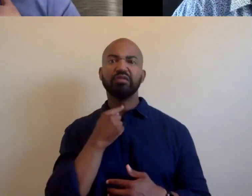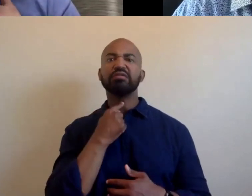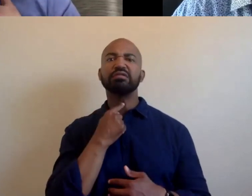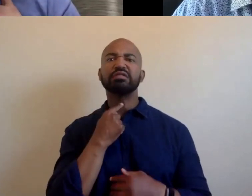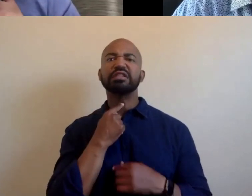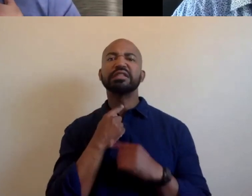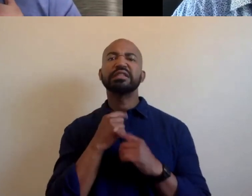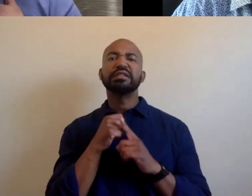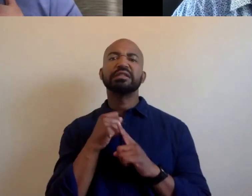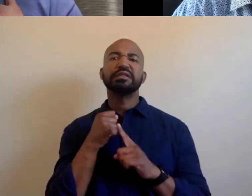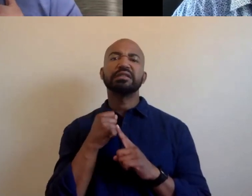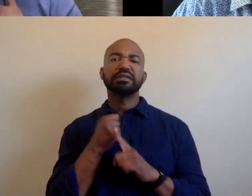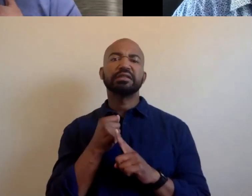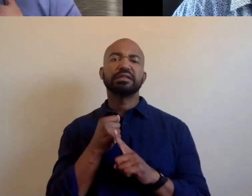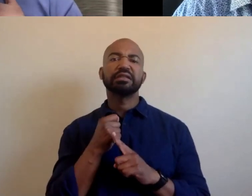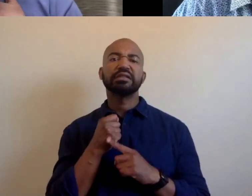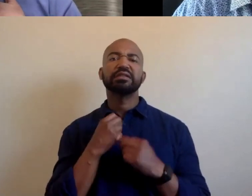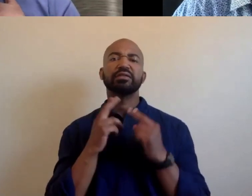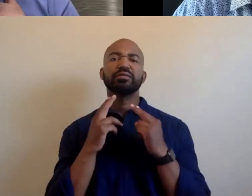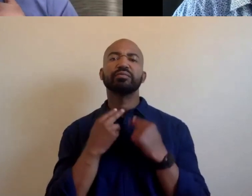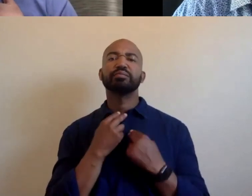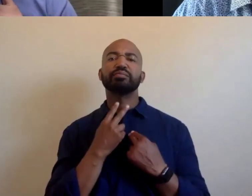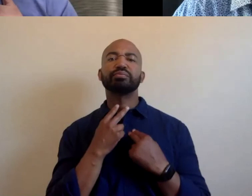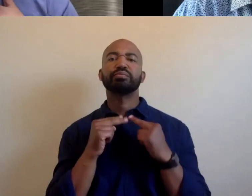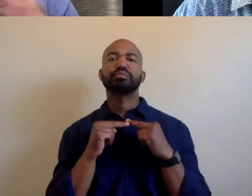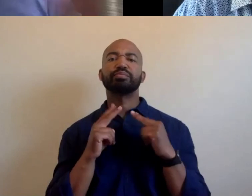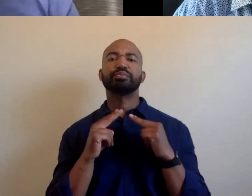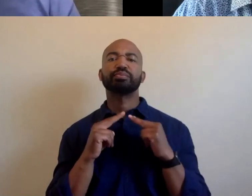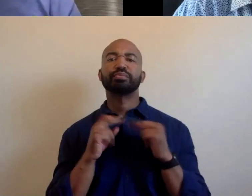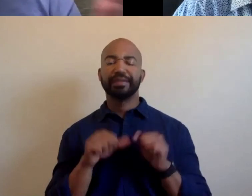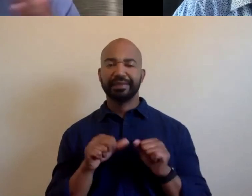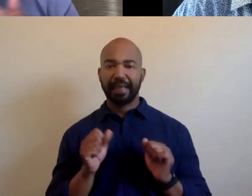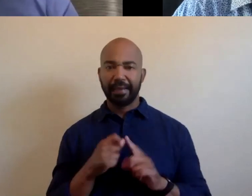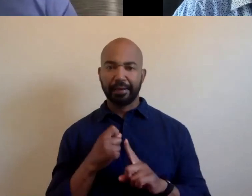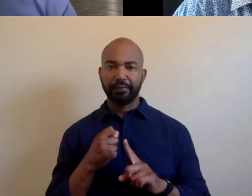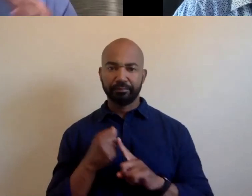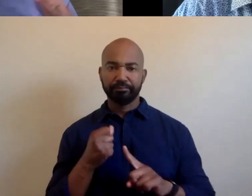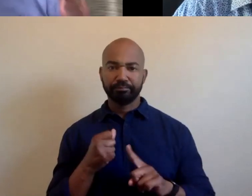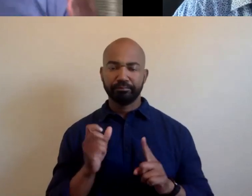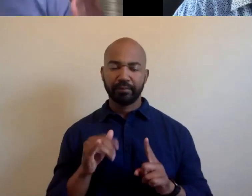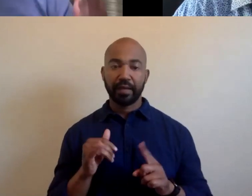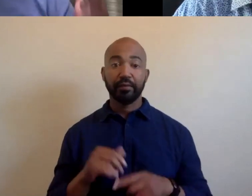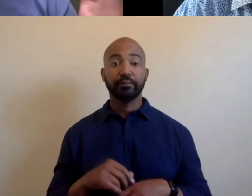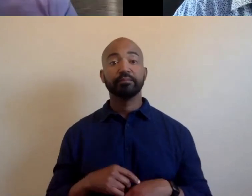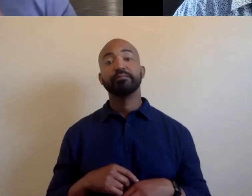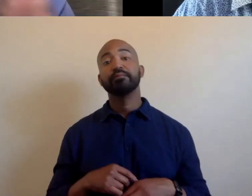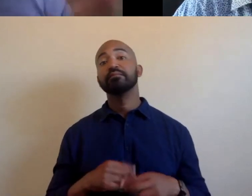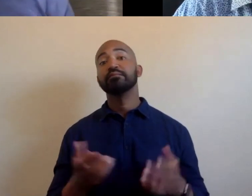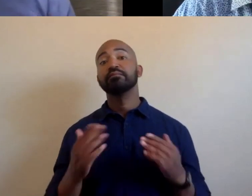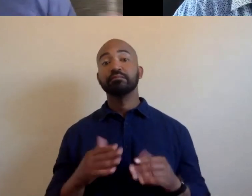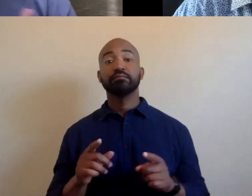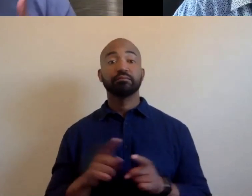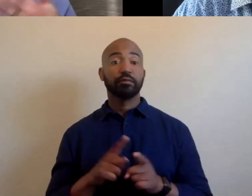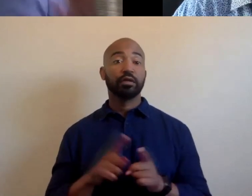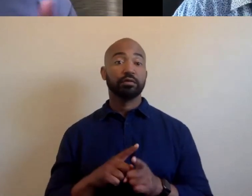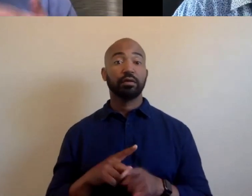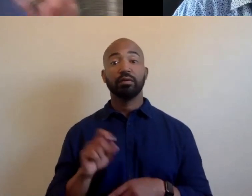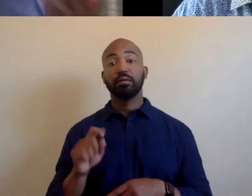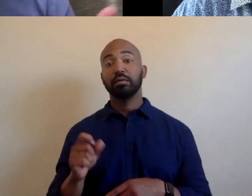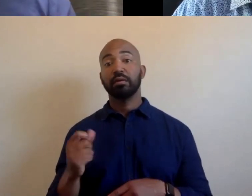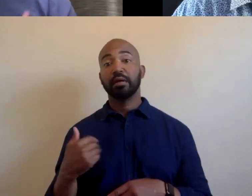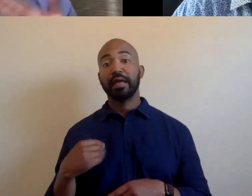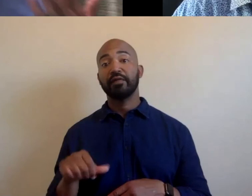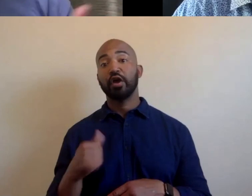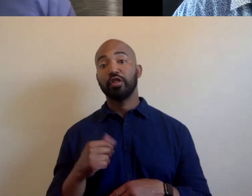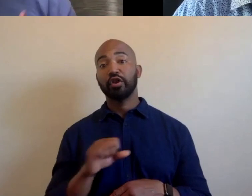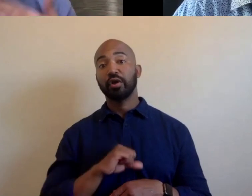your voice, vocal cords. I would also just want to know if that person has any other, cough, shortness